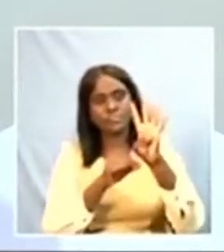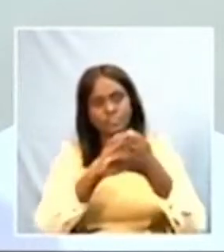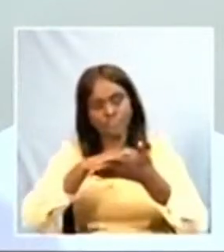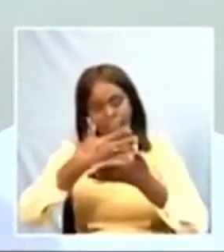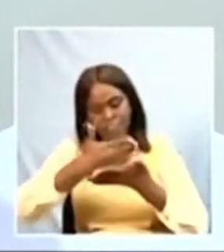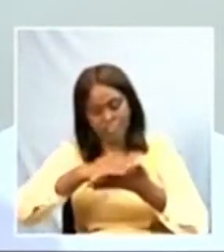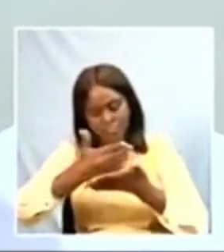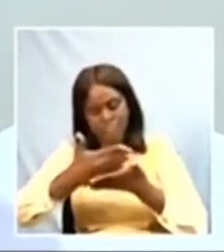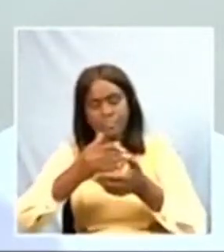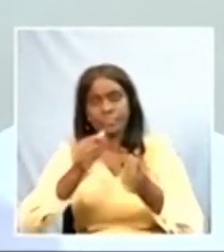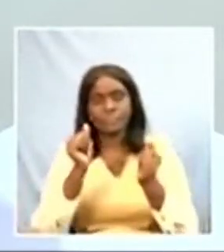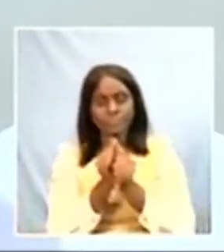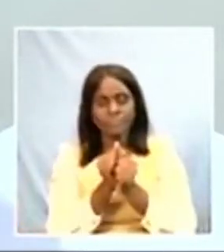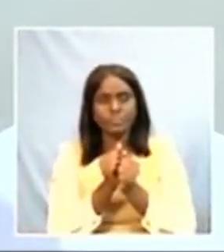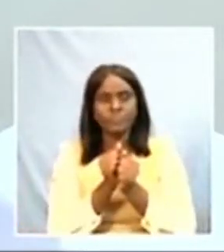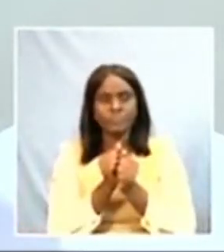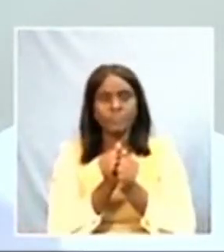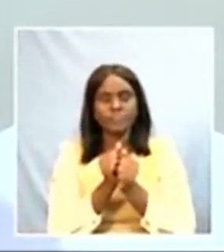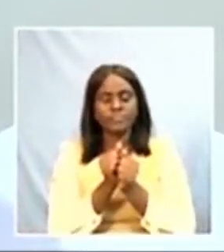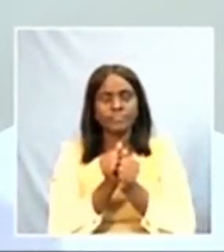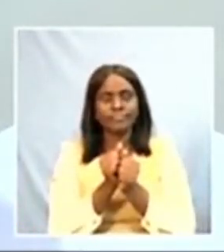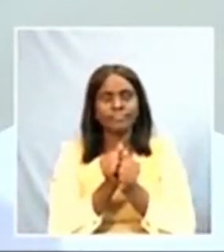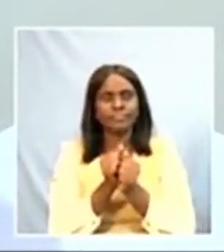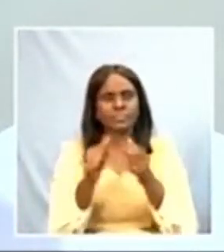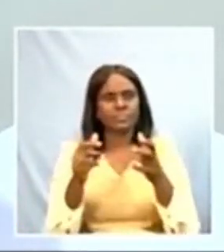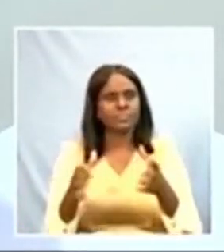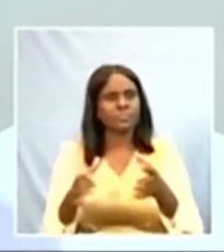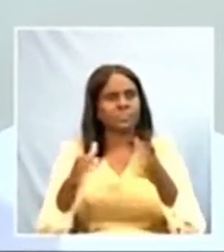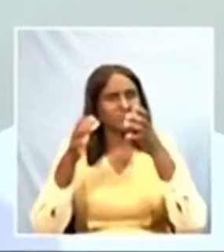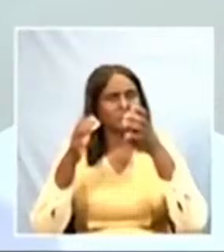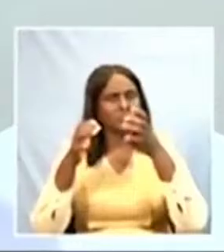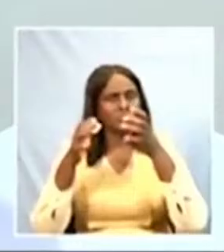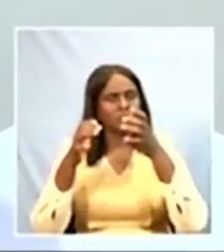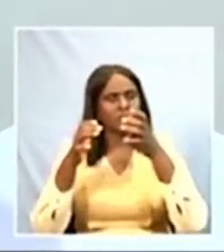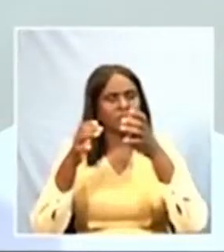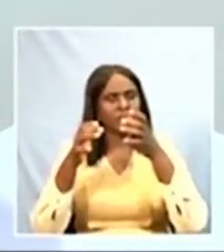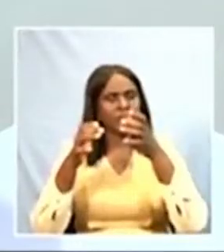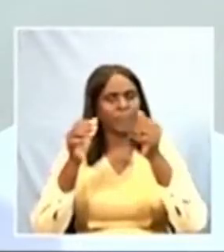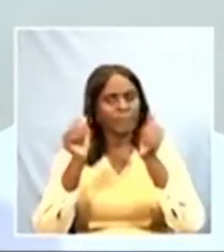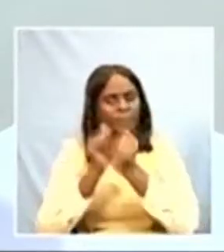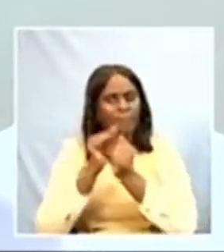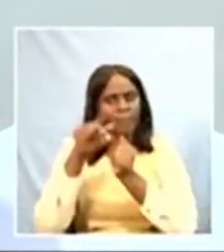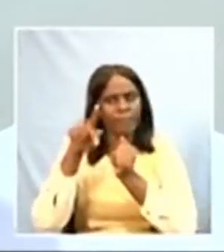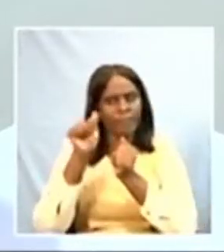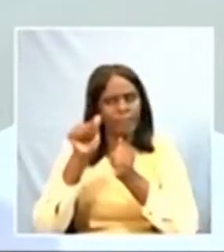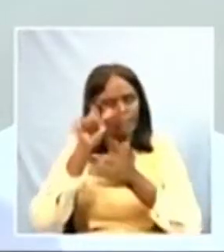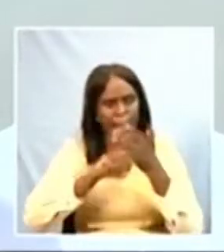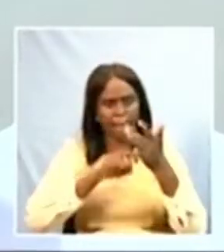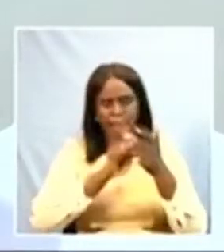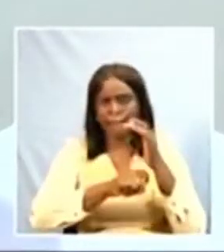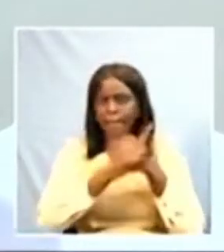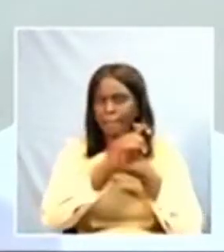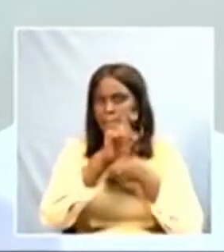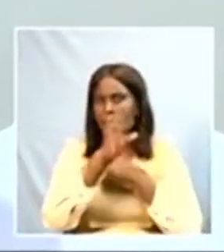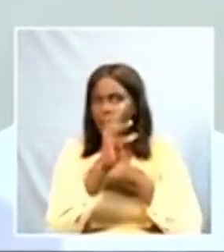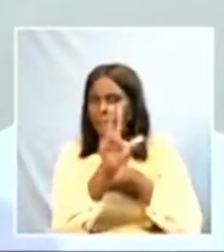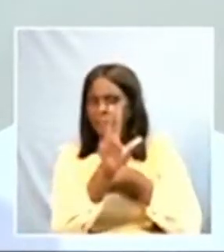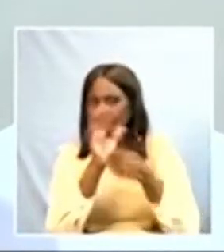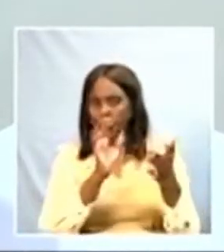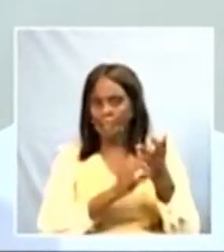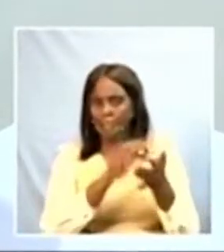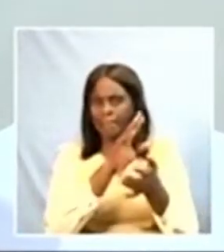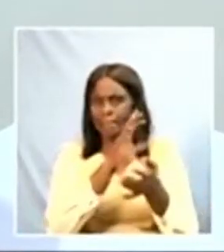and a tripod stand, and the PA system costing 163,400